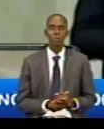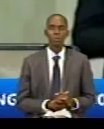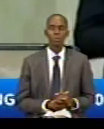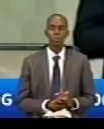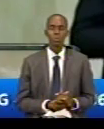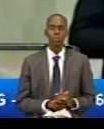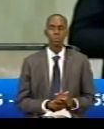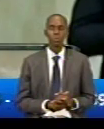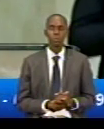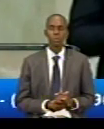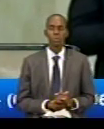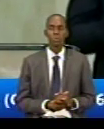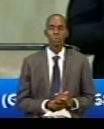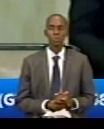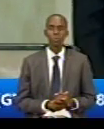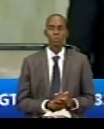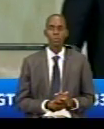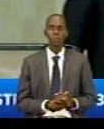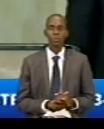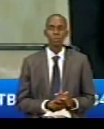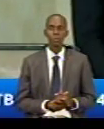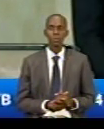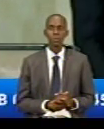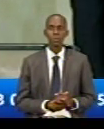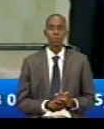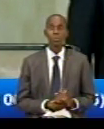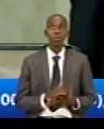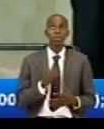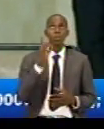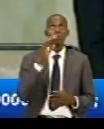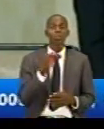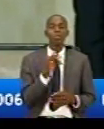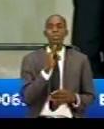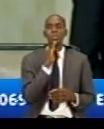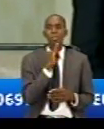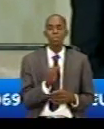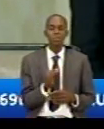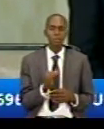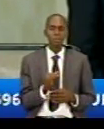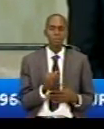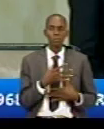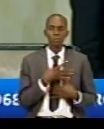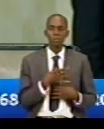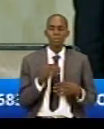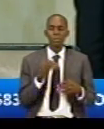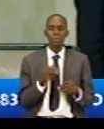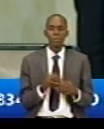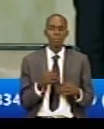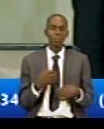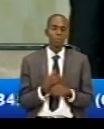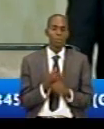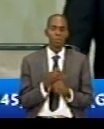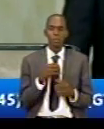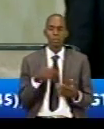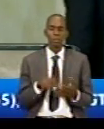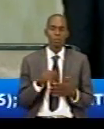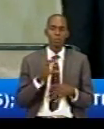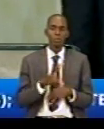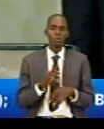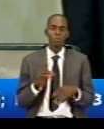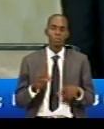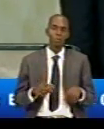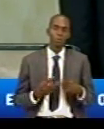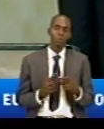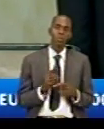in lifting up this church to a higher ground. He will do it through your prayers and through